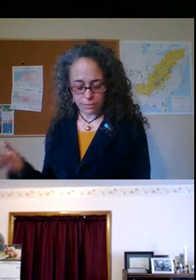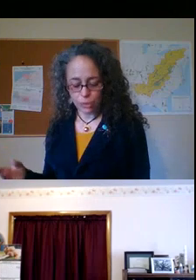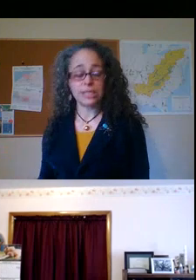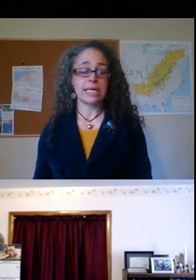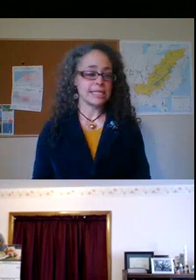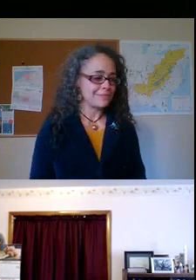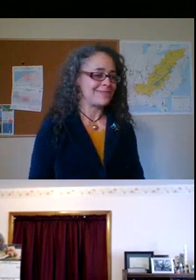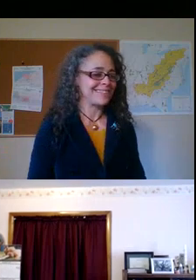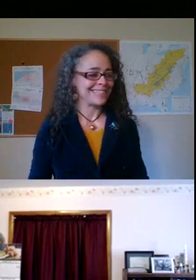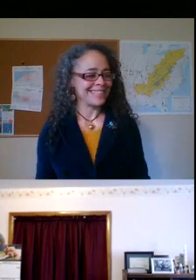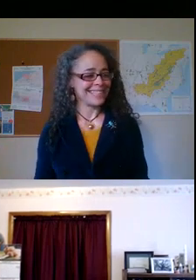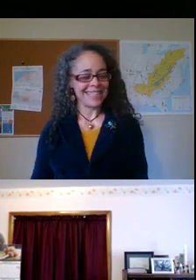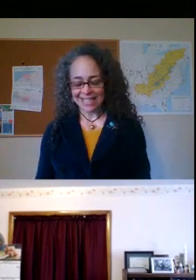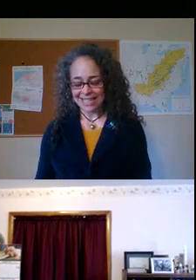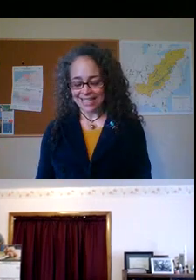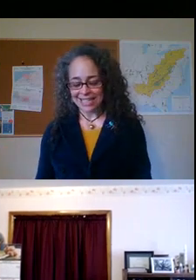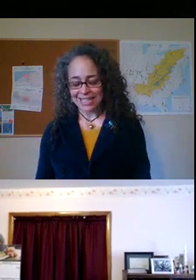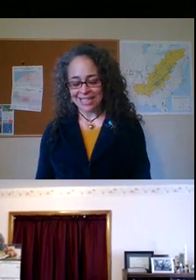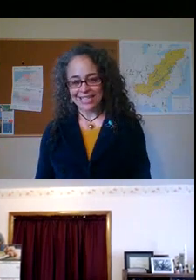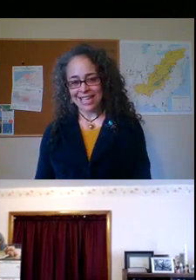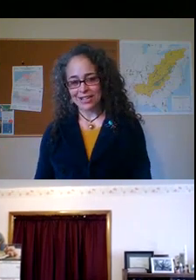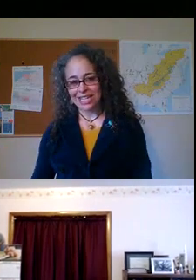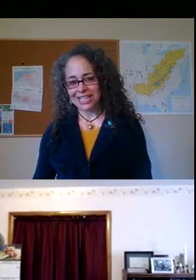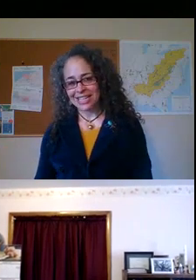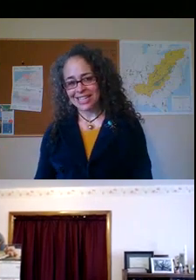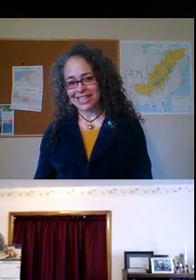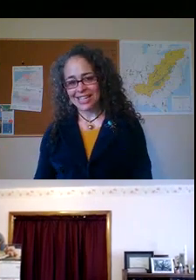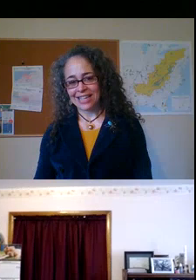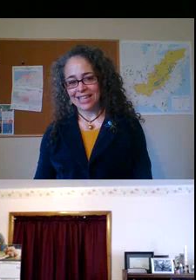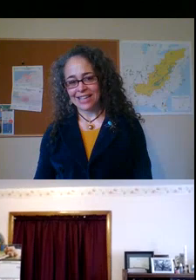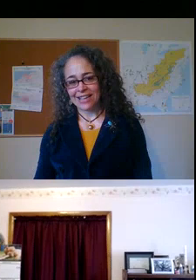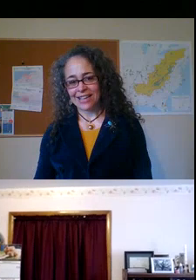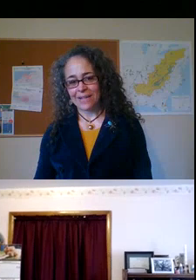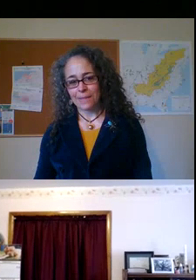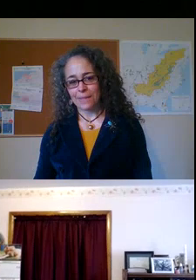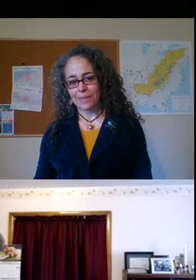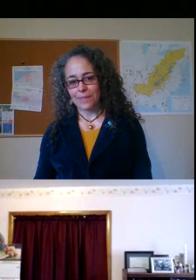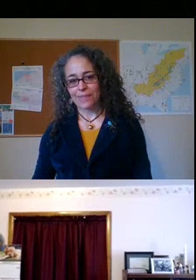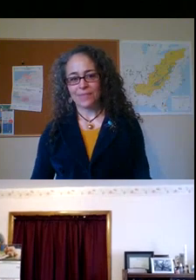my 2 cents. thank you. Thank you, Tina.